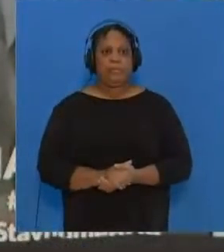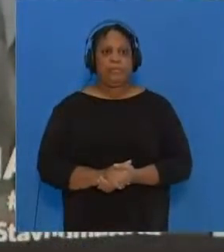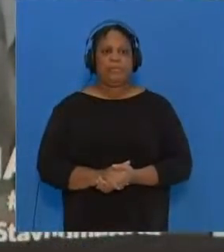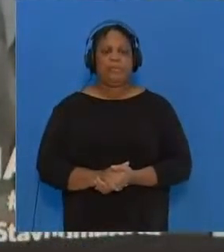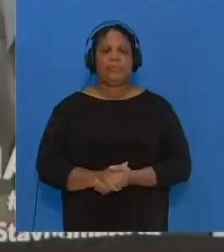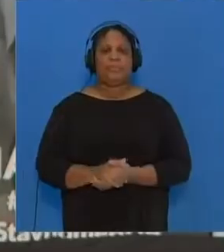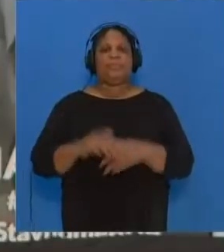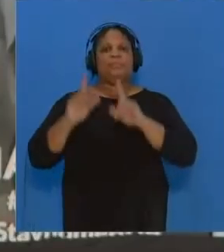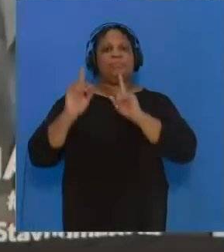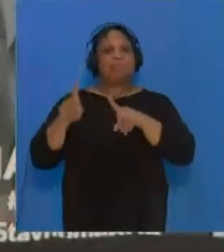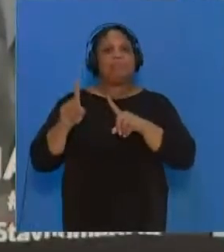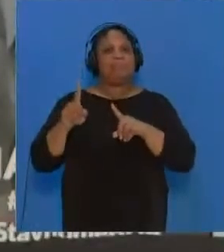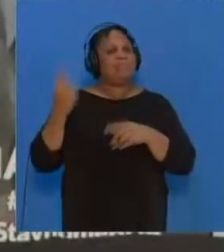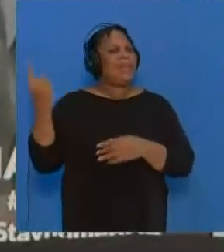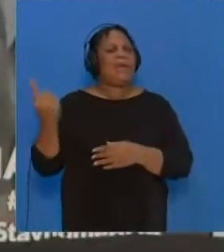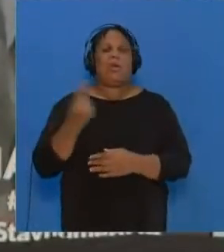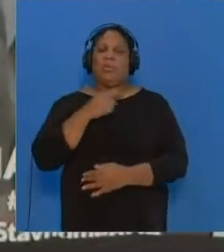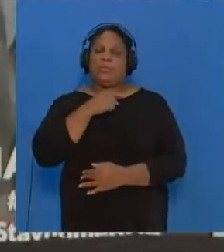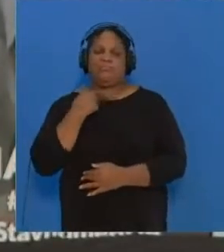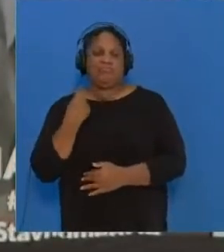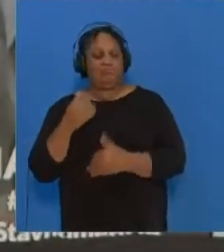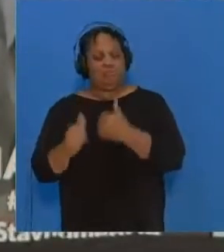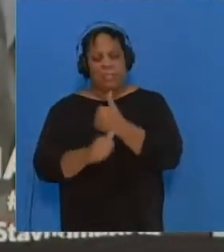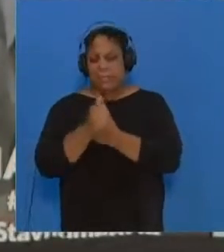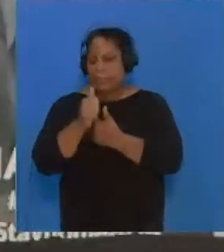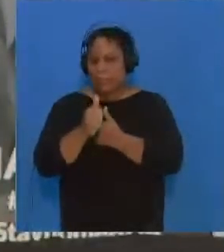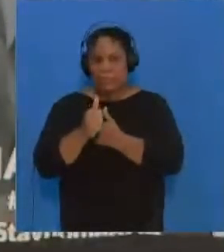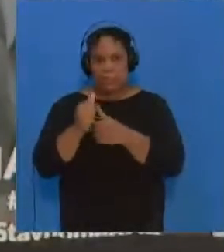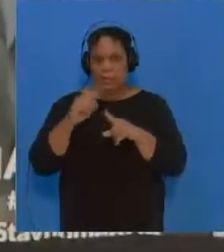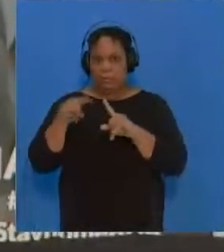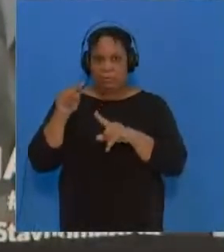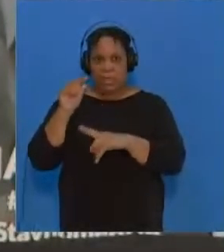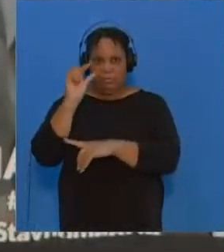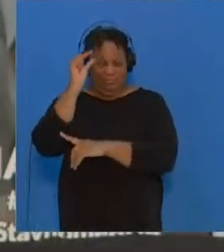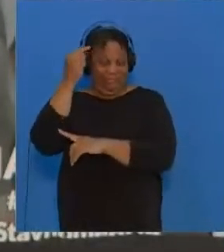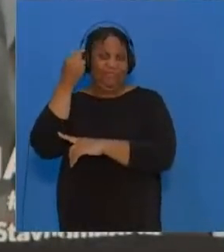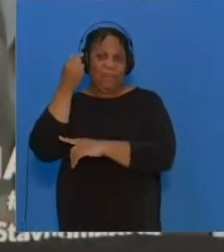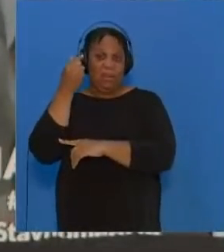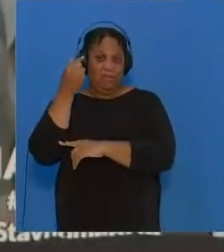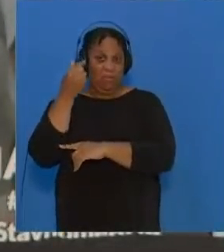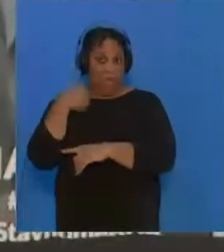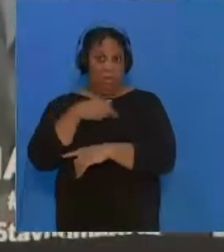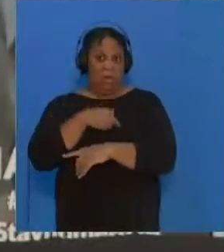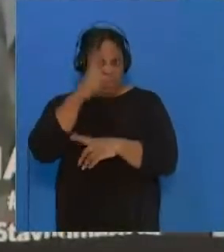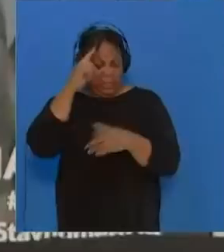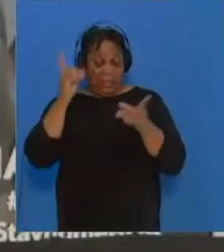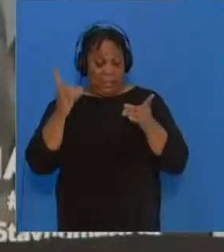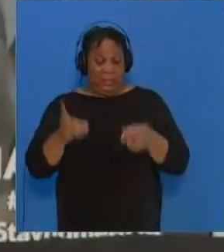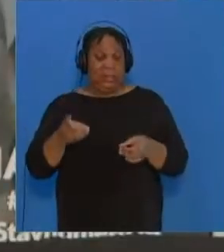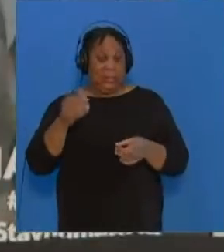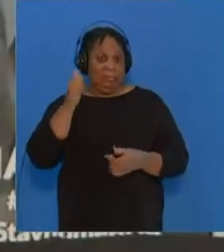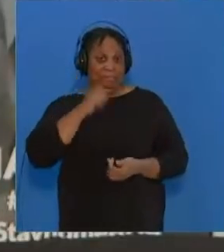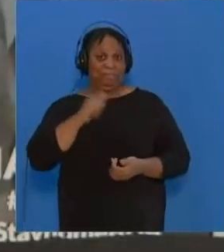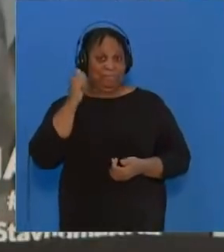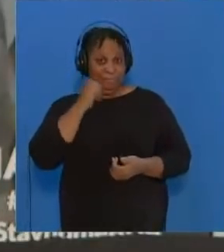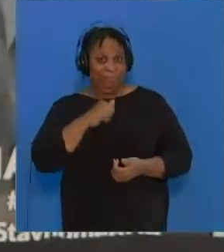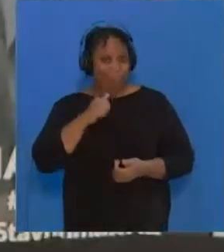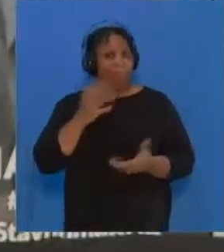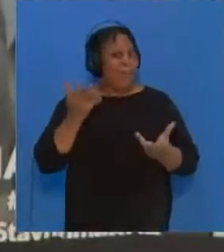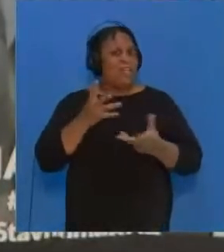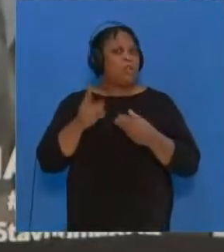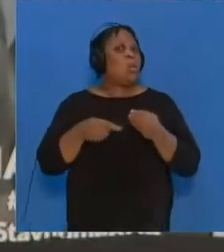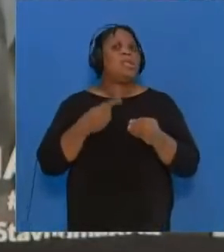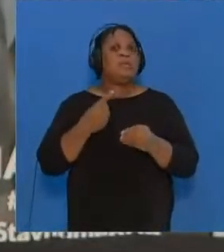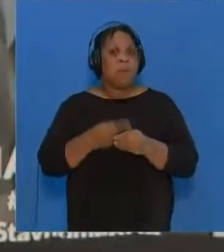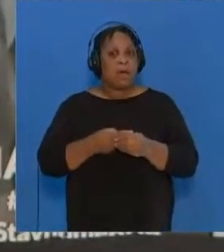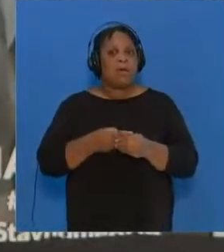It's always a risk, and that's the thing. But being in government and making decisions on a daily basis, that's what this is about.